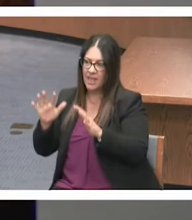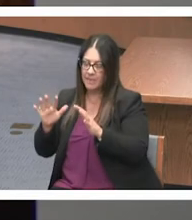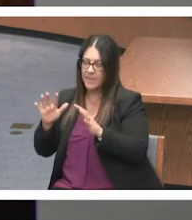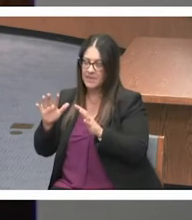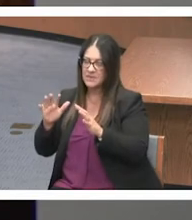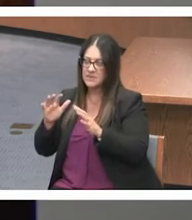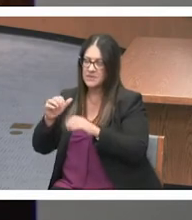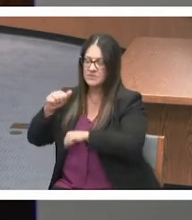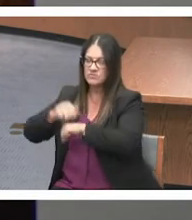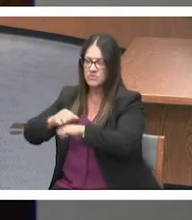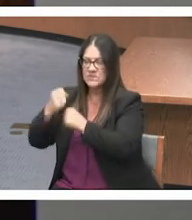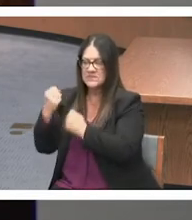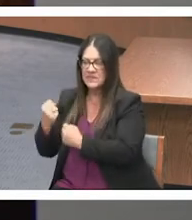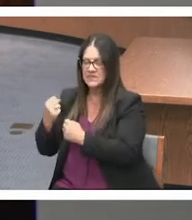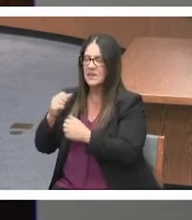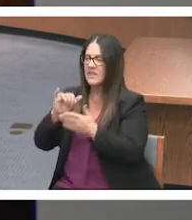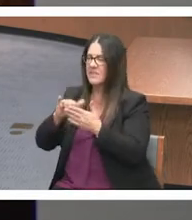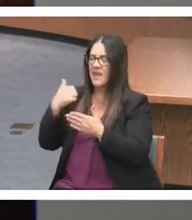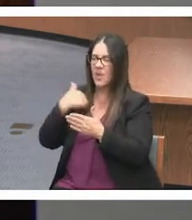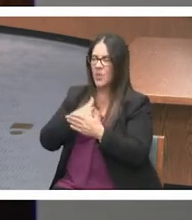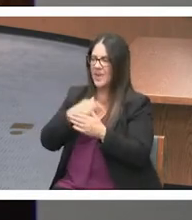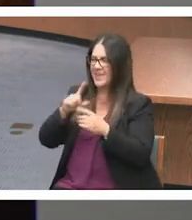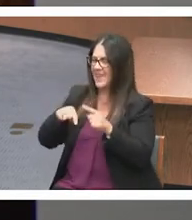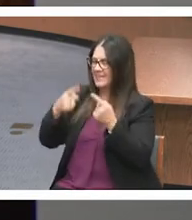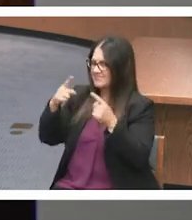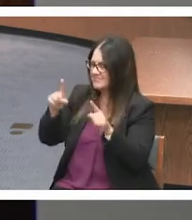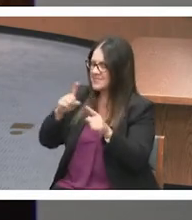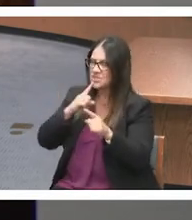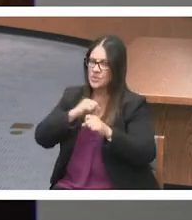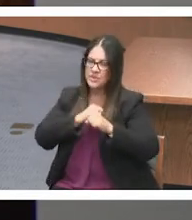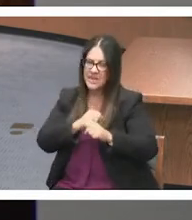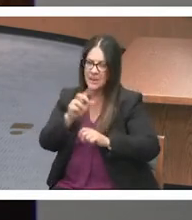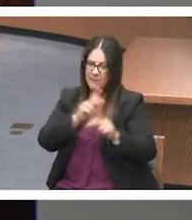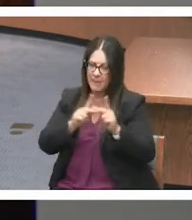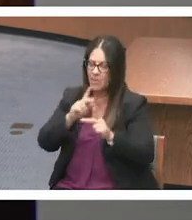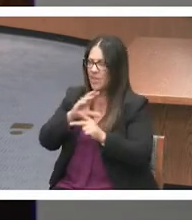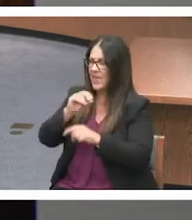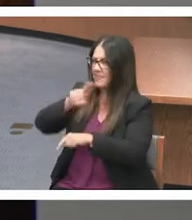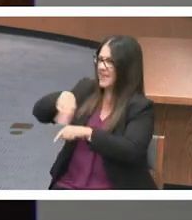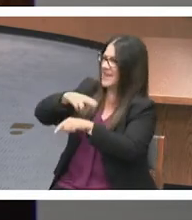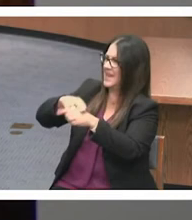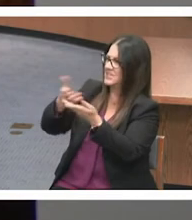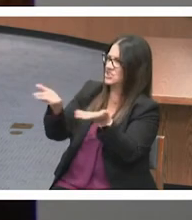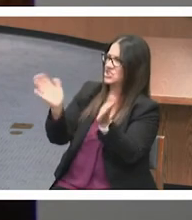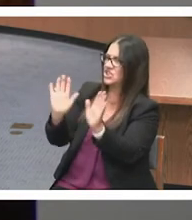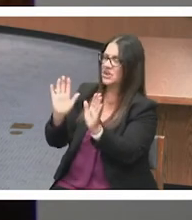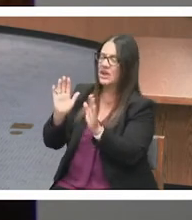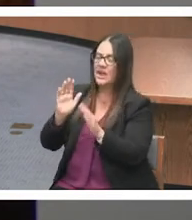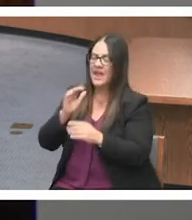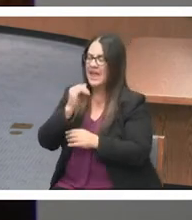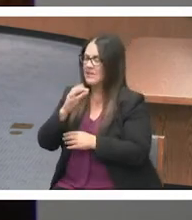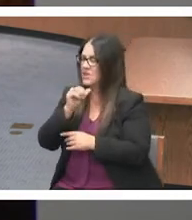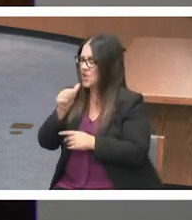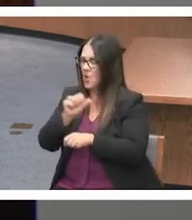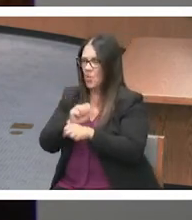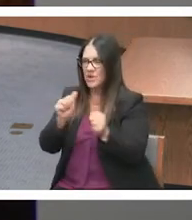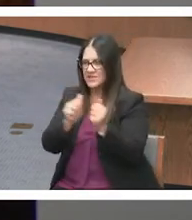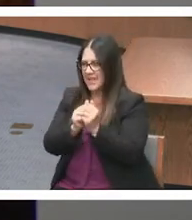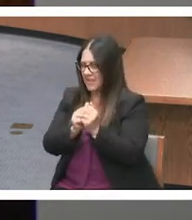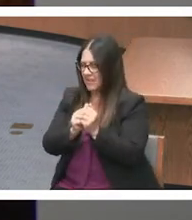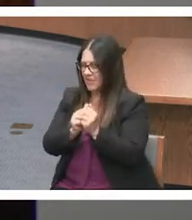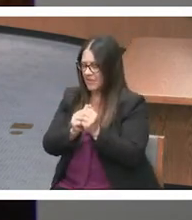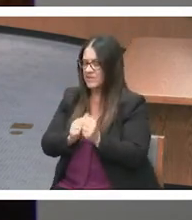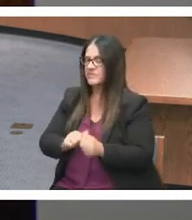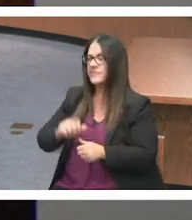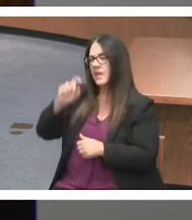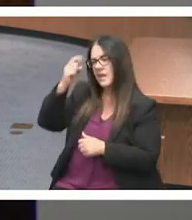strengthen California's climate resilience, protecting our people and nature against climate change, unless we work across agencies. Governor